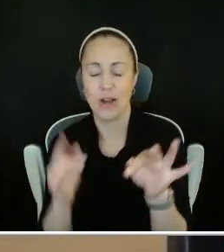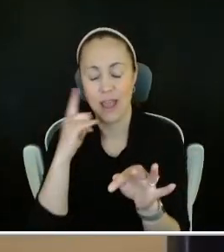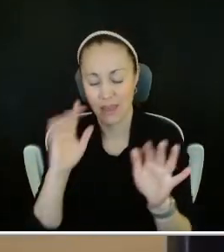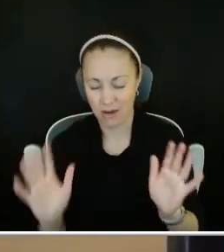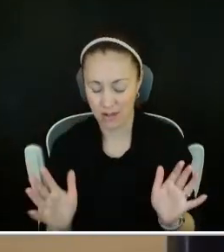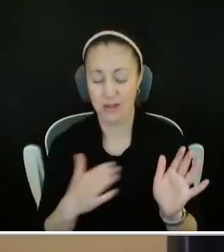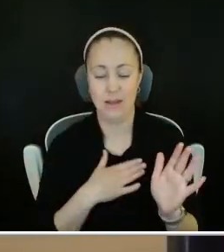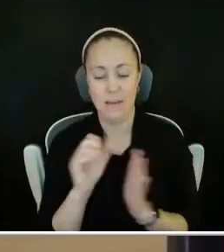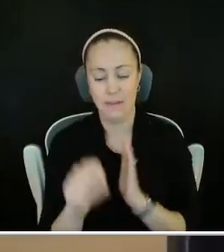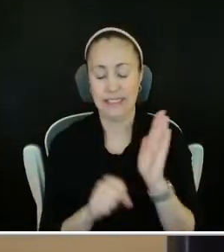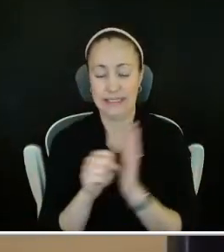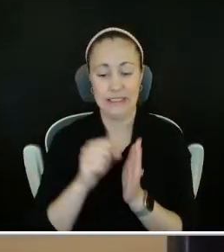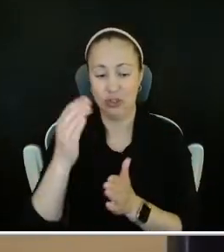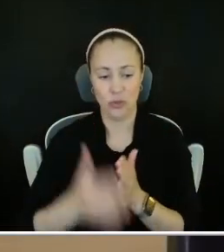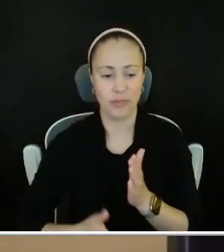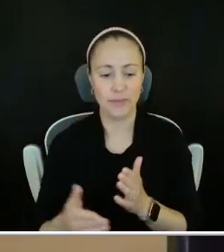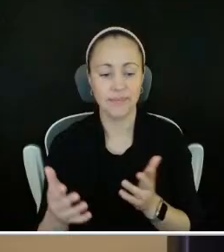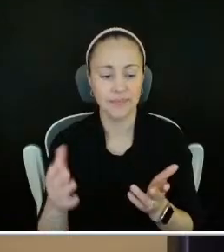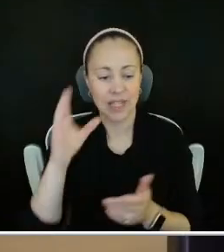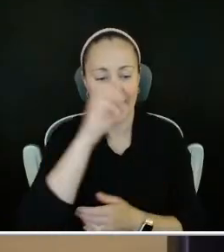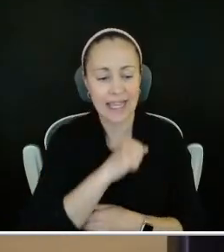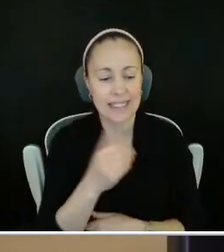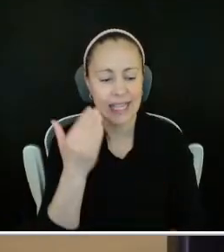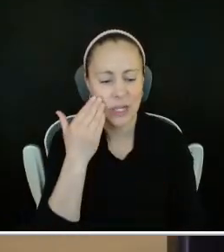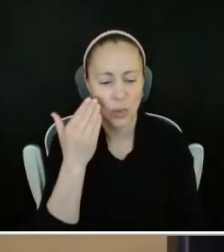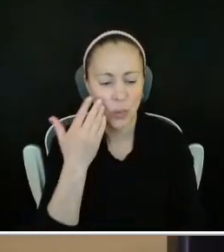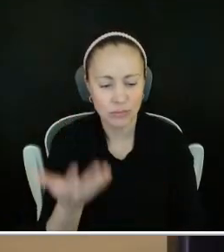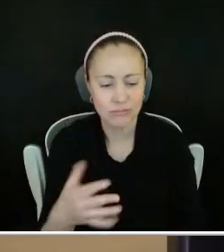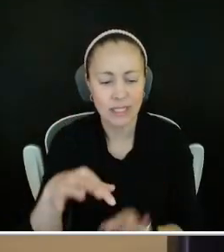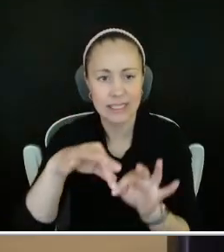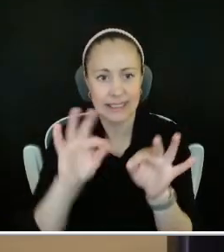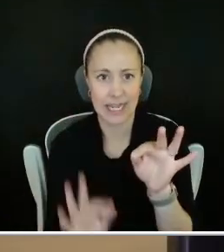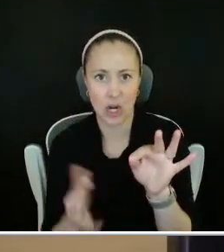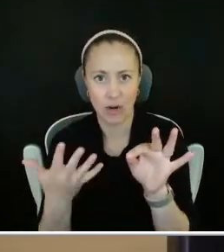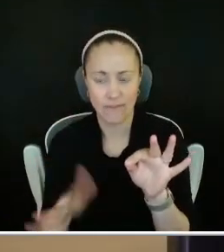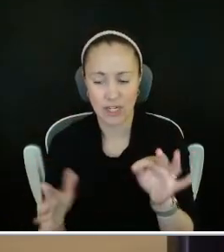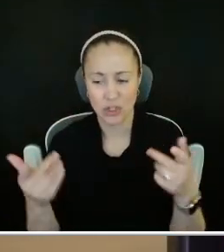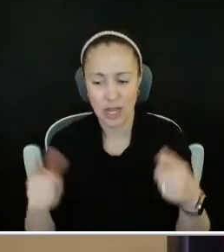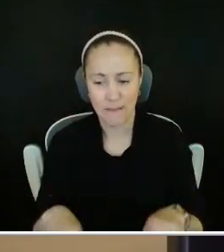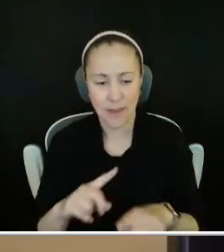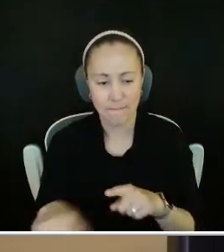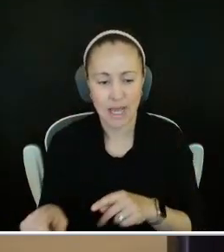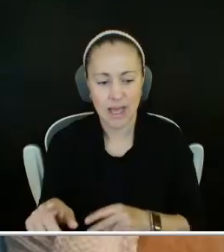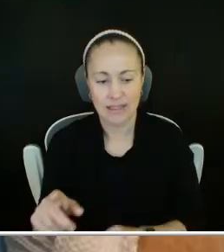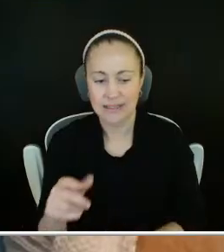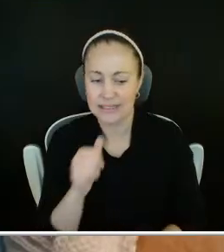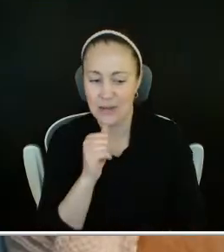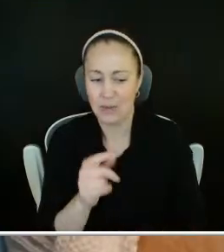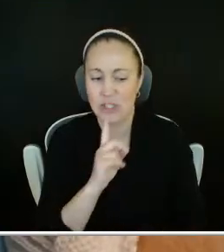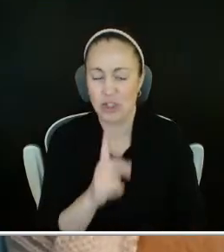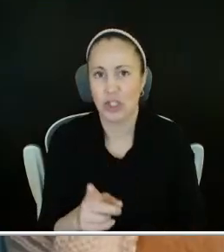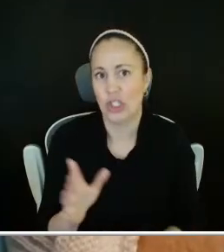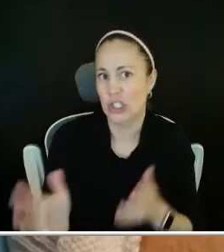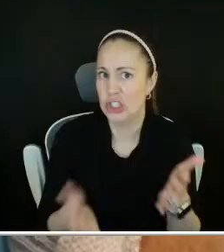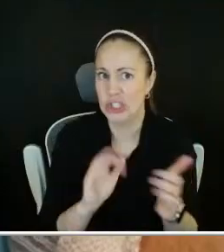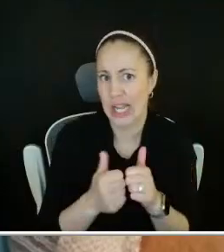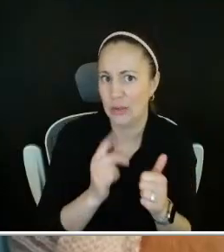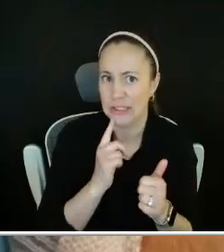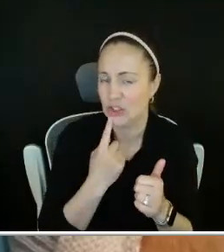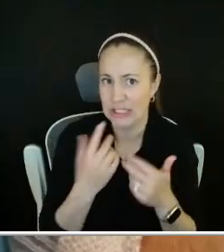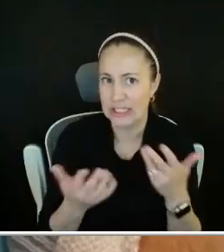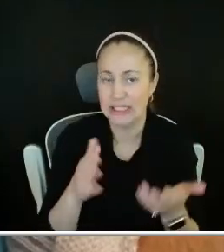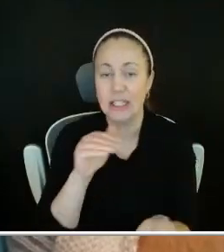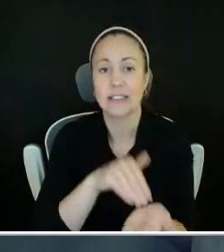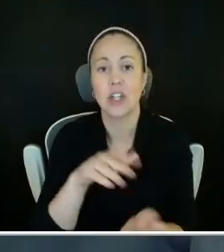there was a tear, but I wasn't sure how bad it was. Dr. Key performed Tommy